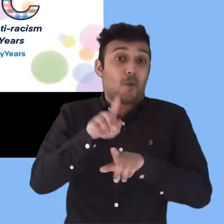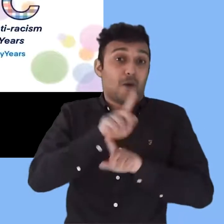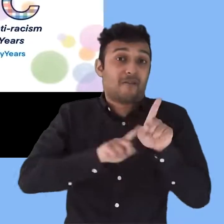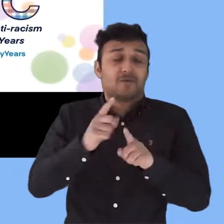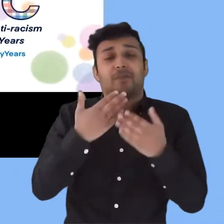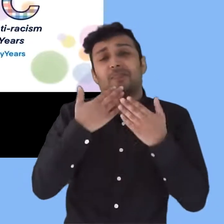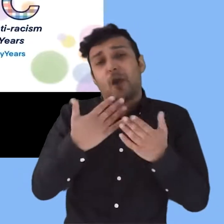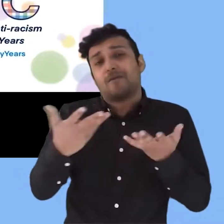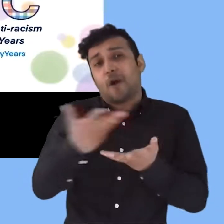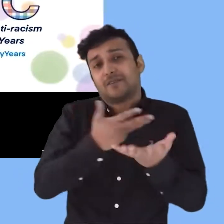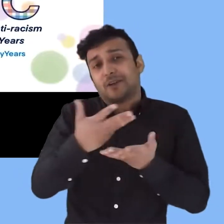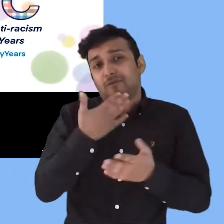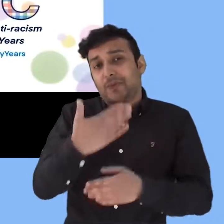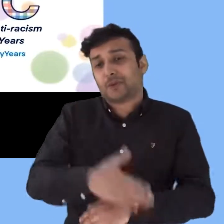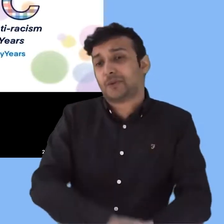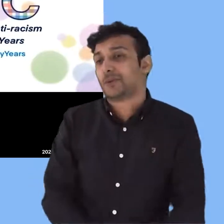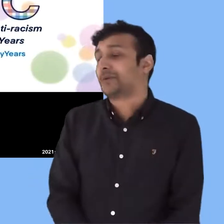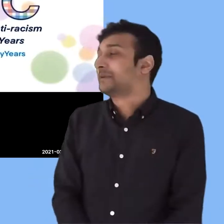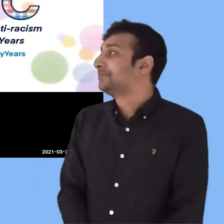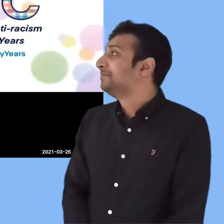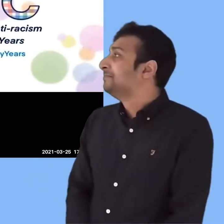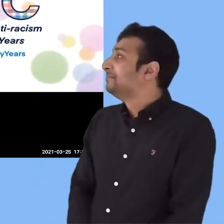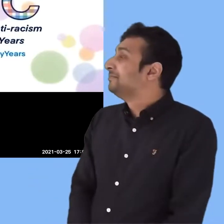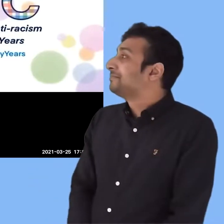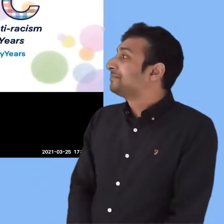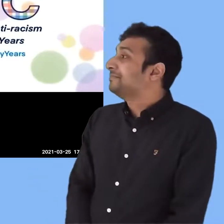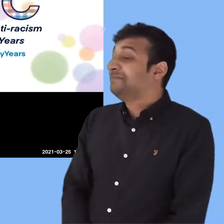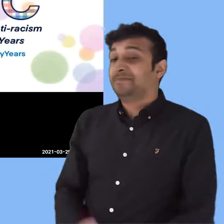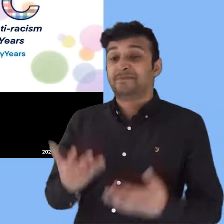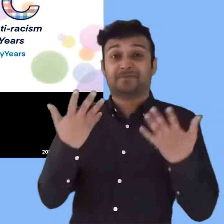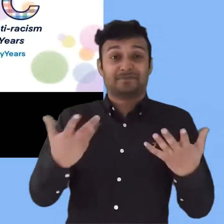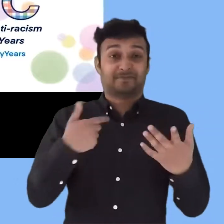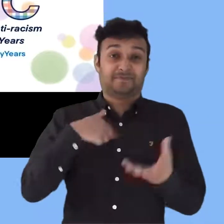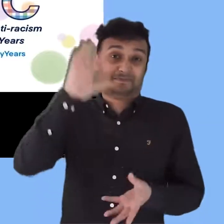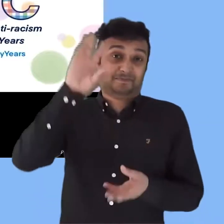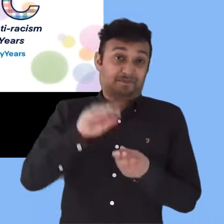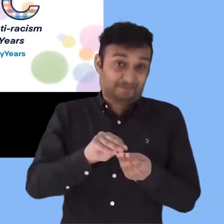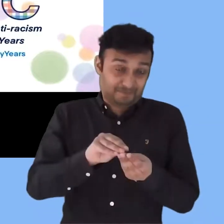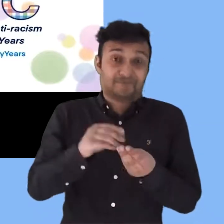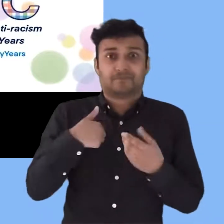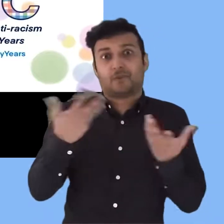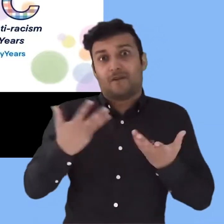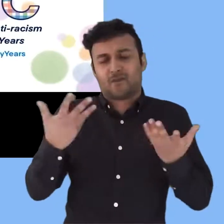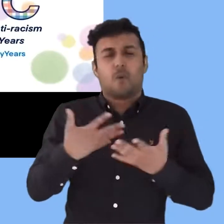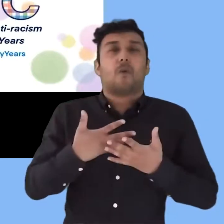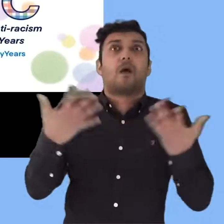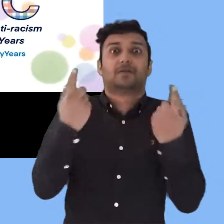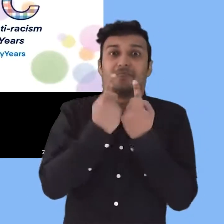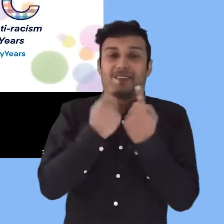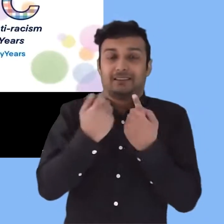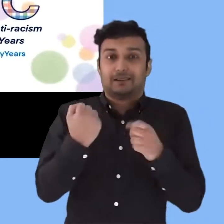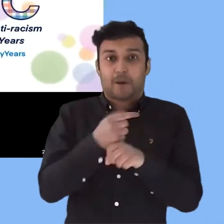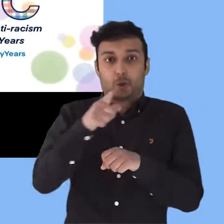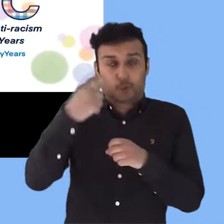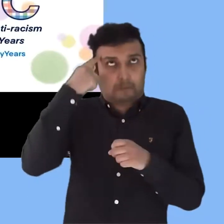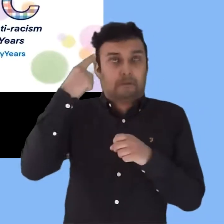lots of food for thought. We've got lots of things that have hopefully made you feel uncomfortable and you've moved through it. You stayed with us until the end. You've